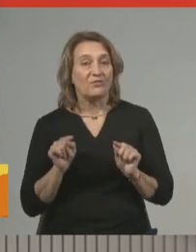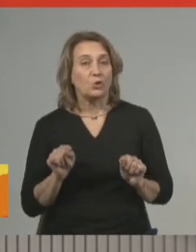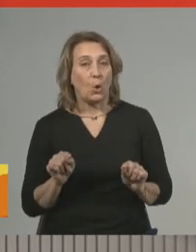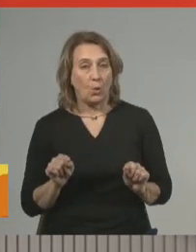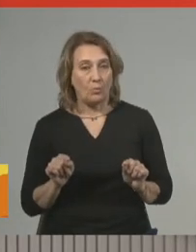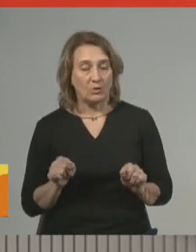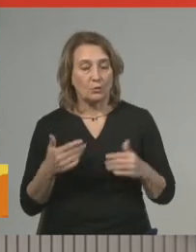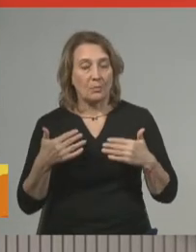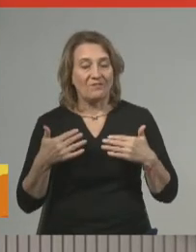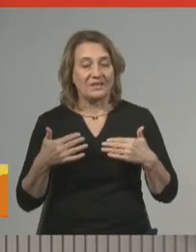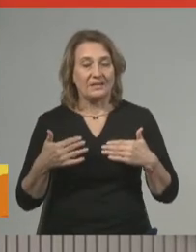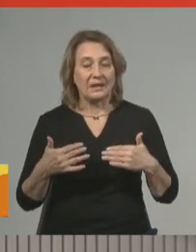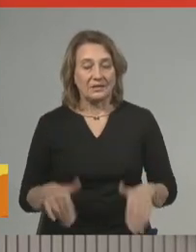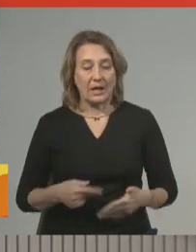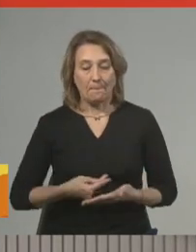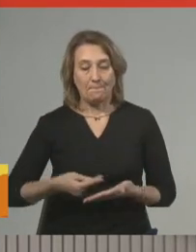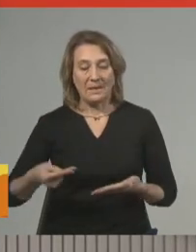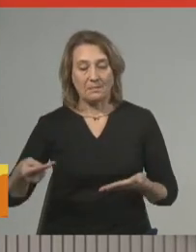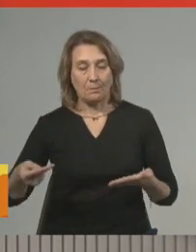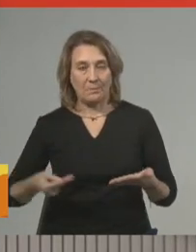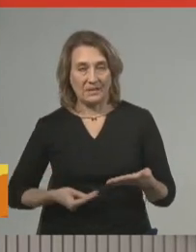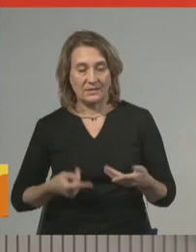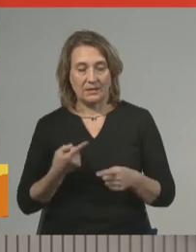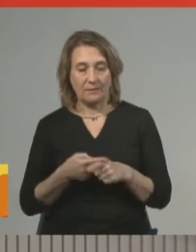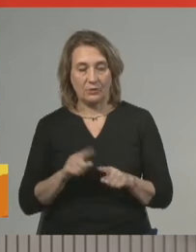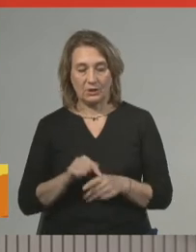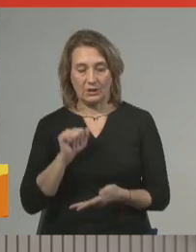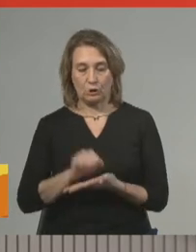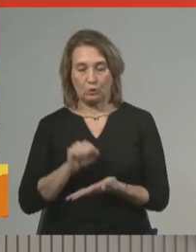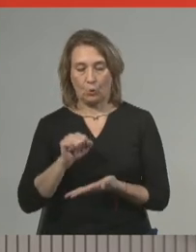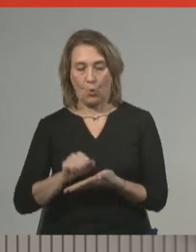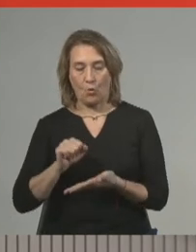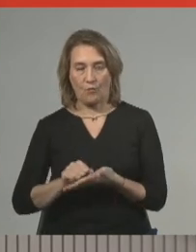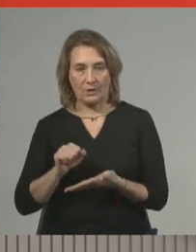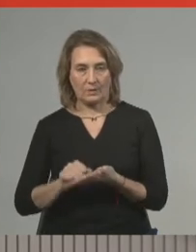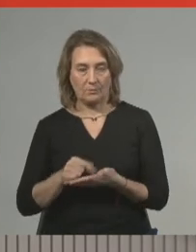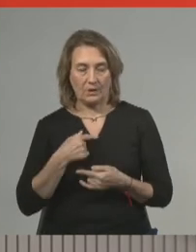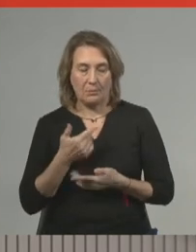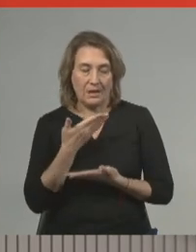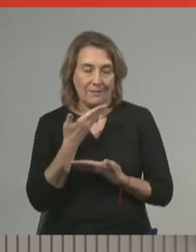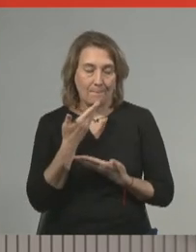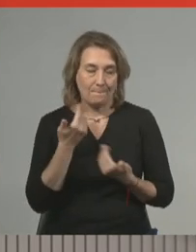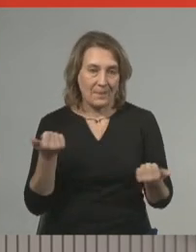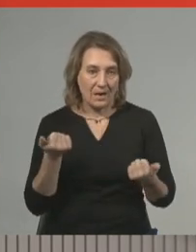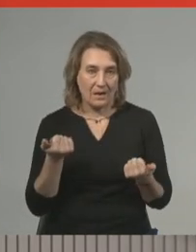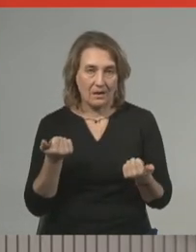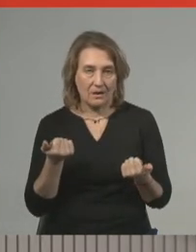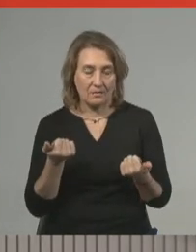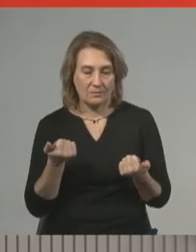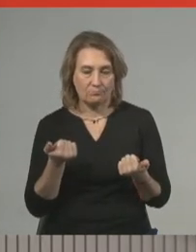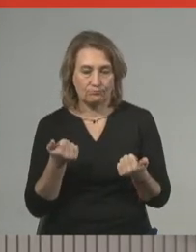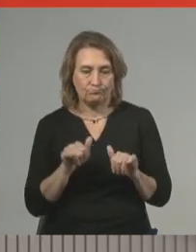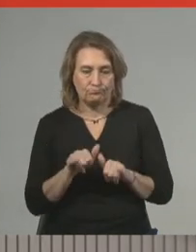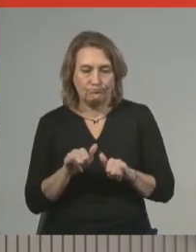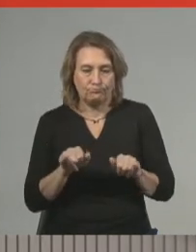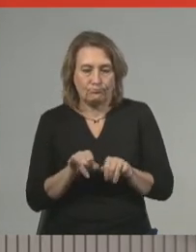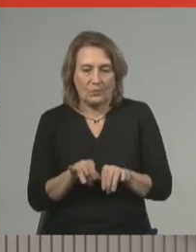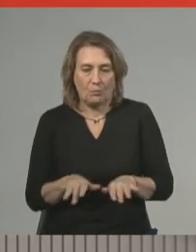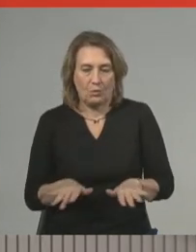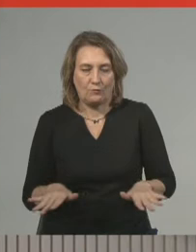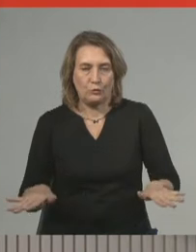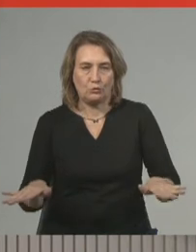is we are losing the subscribers for these printed media outlets and we do not have the points of